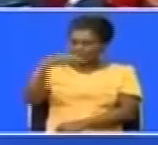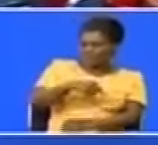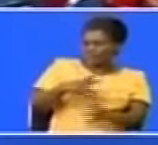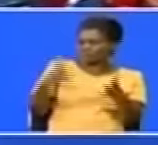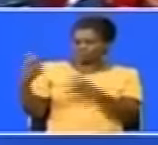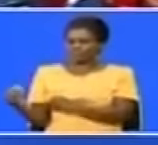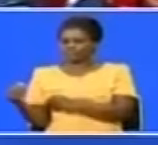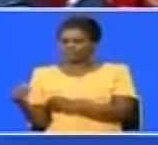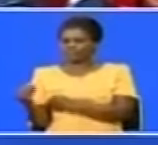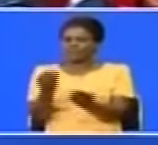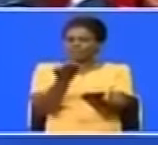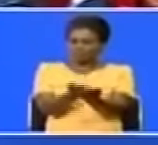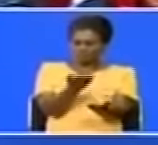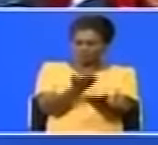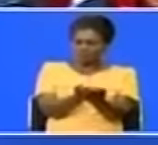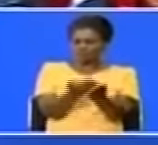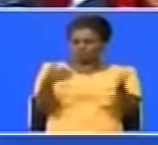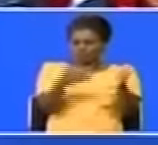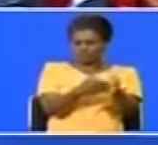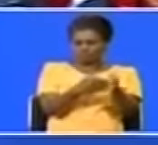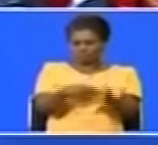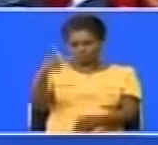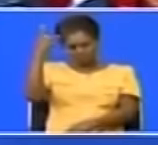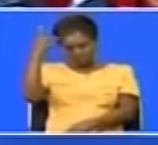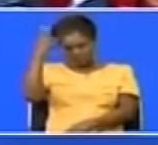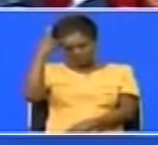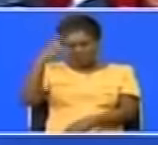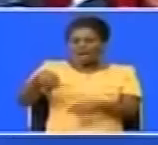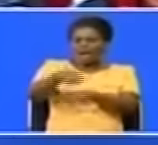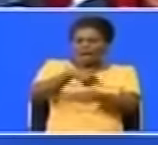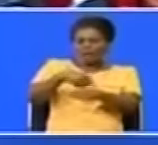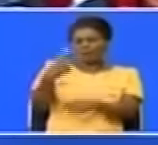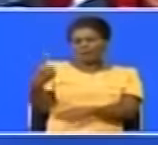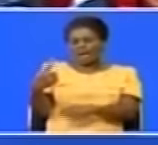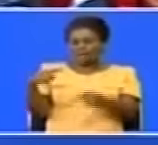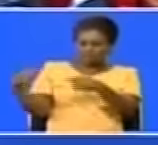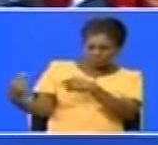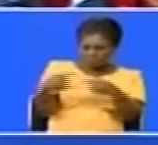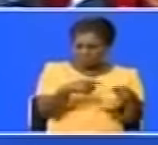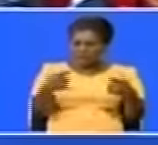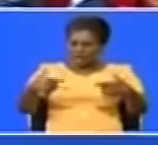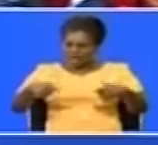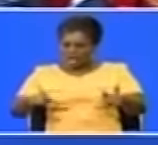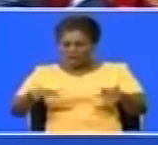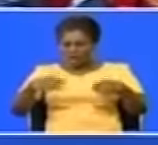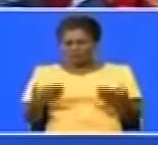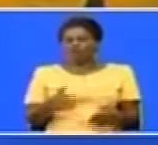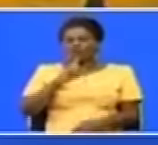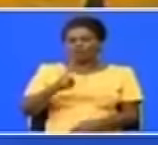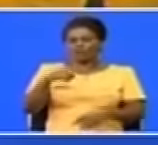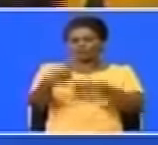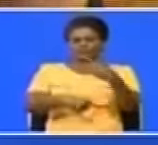Coming in, disappearing. Washiali's proposals to fix Kidero, so lawmakers spent an hour arguing whether they could be allowed under the relevant standing